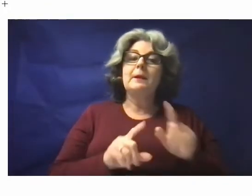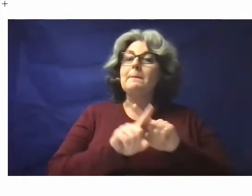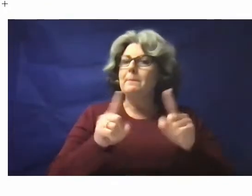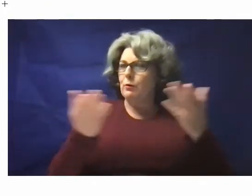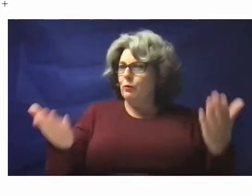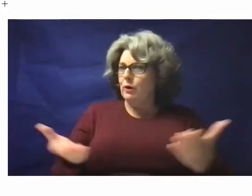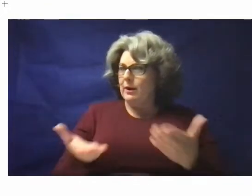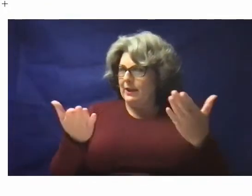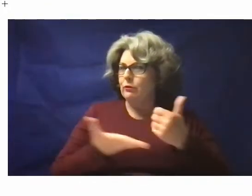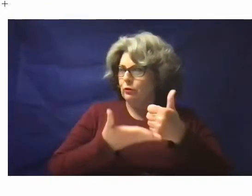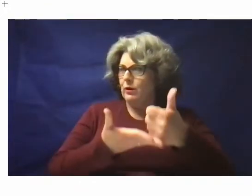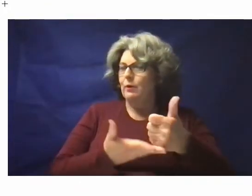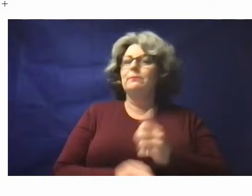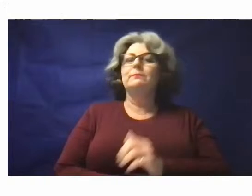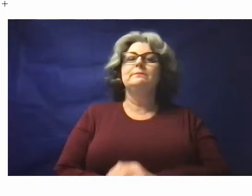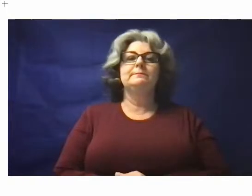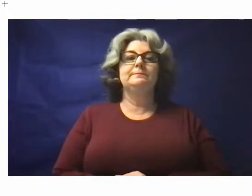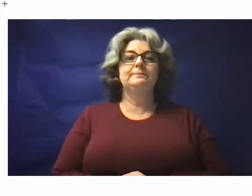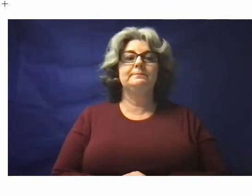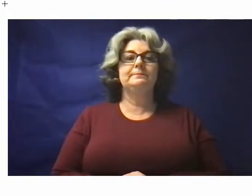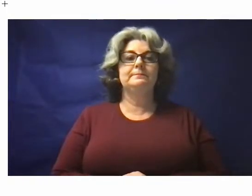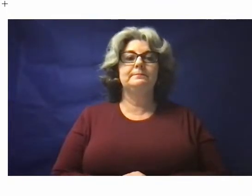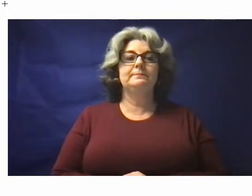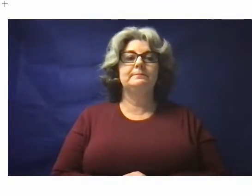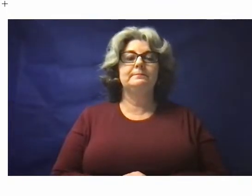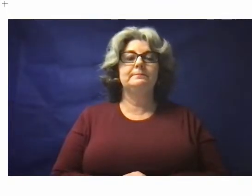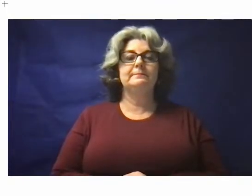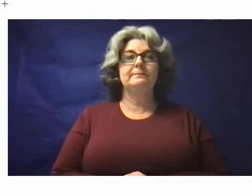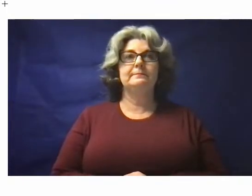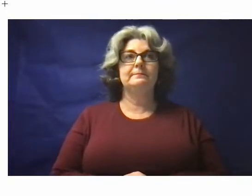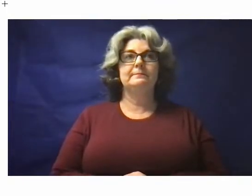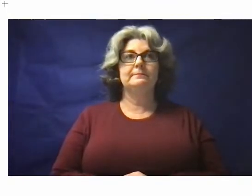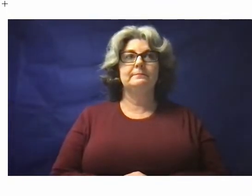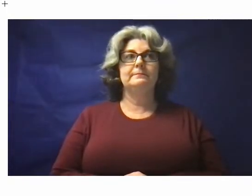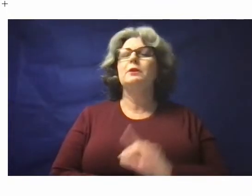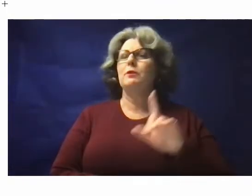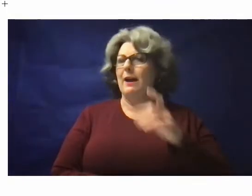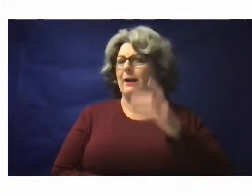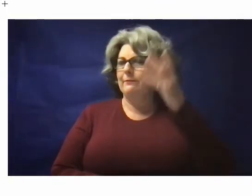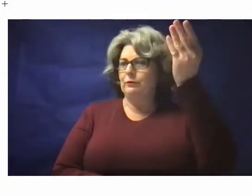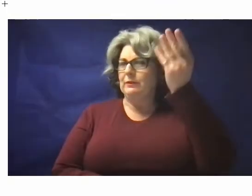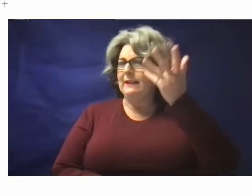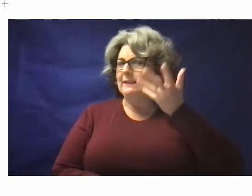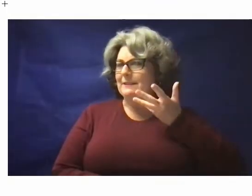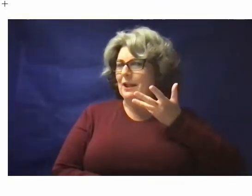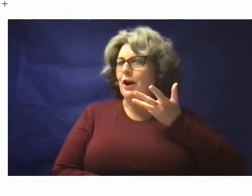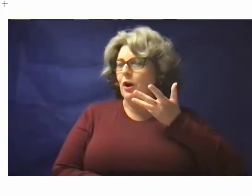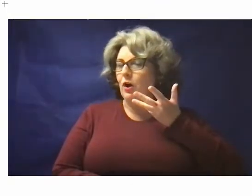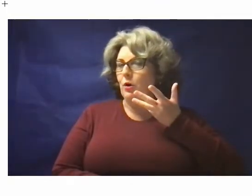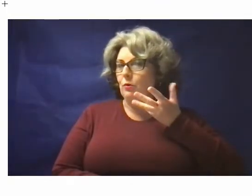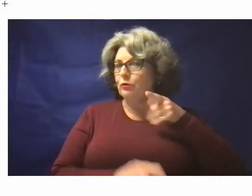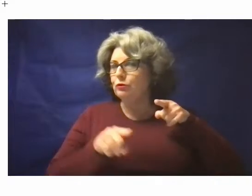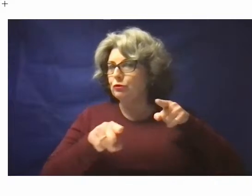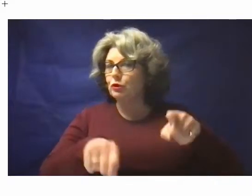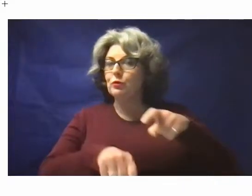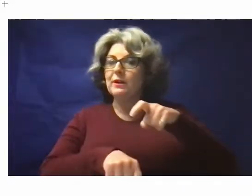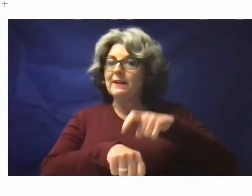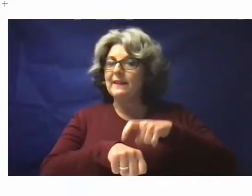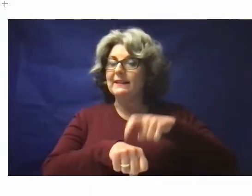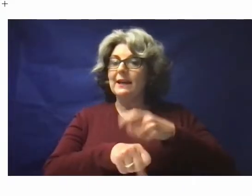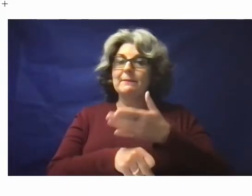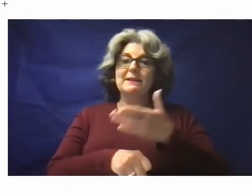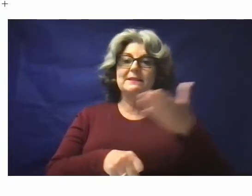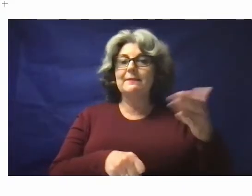that. So don't let us know. Better to let us know in a moment than go through